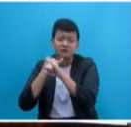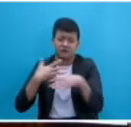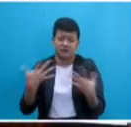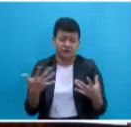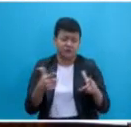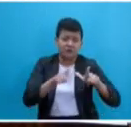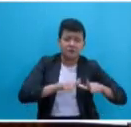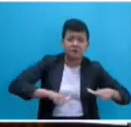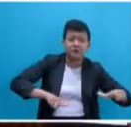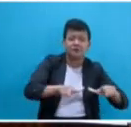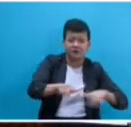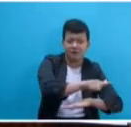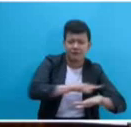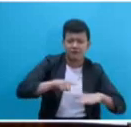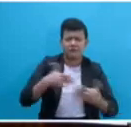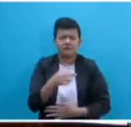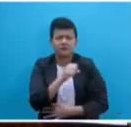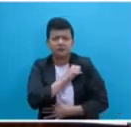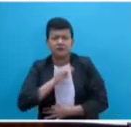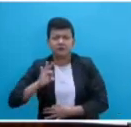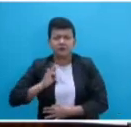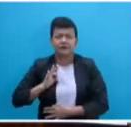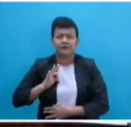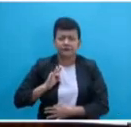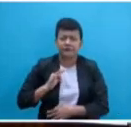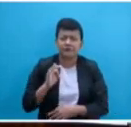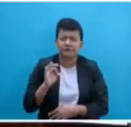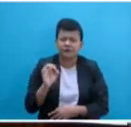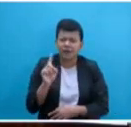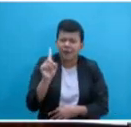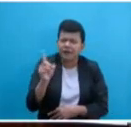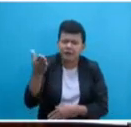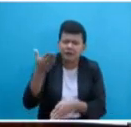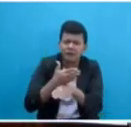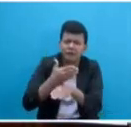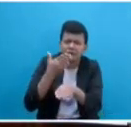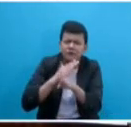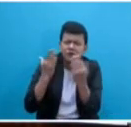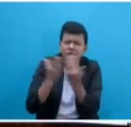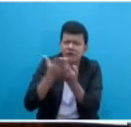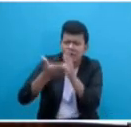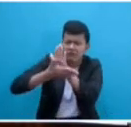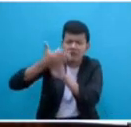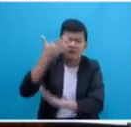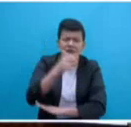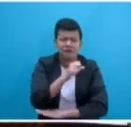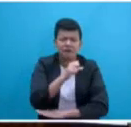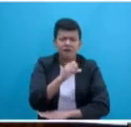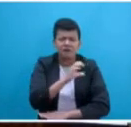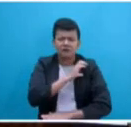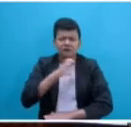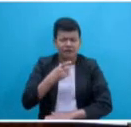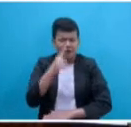His office was staffed by some of the most efficient and professional military and civilian staff, especially selected by